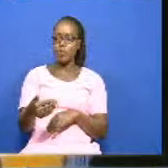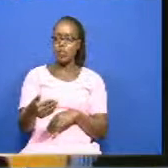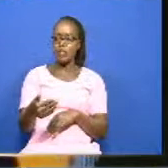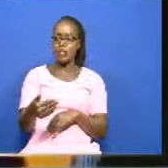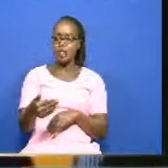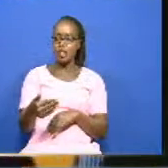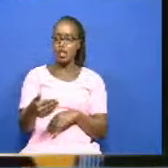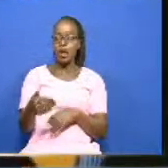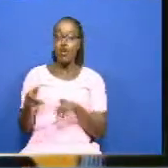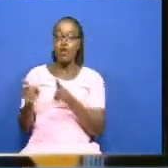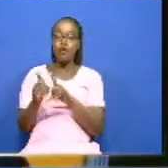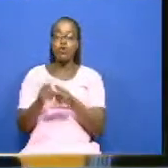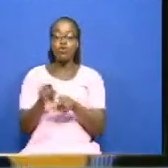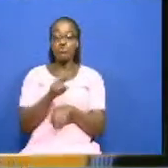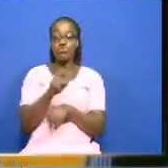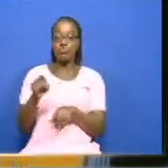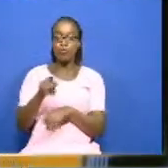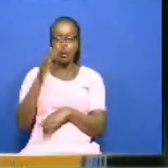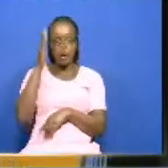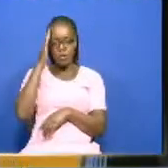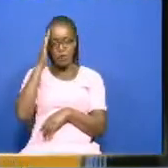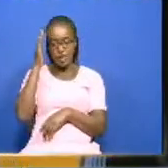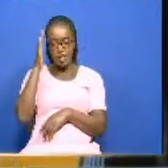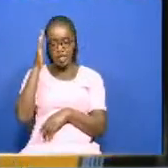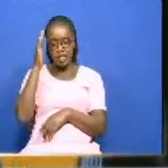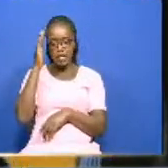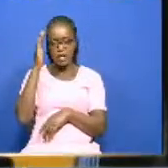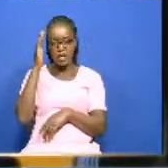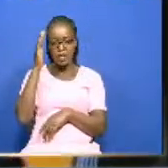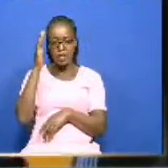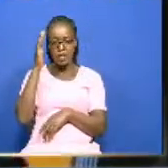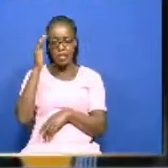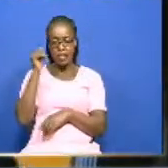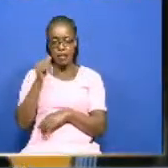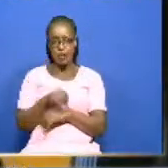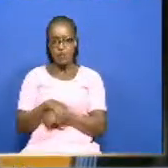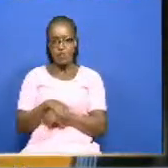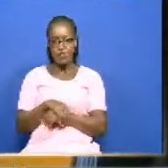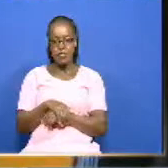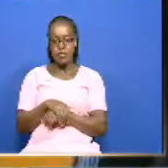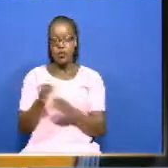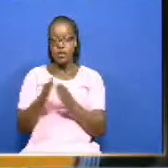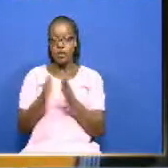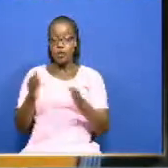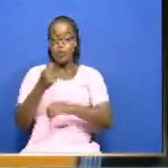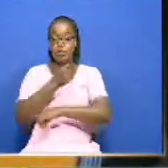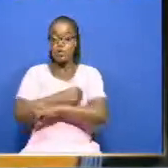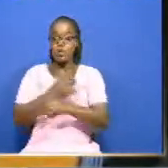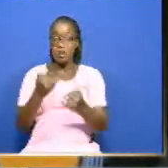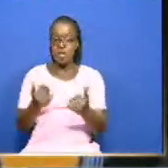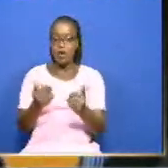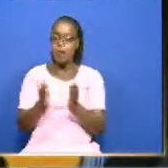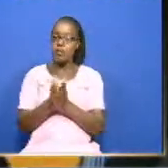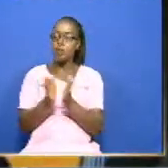You are also aware that the key driver to our opening schools now is because the